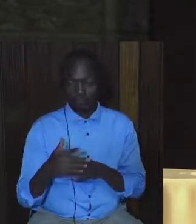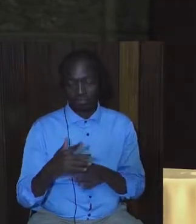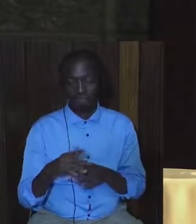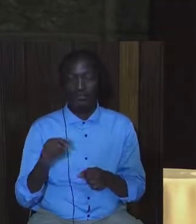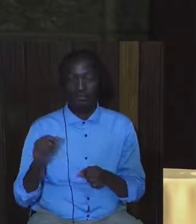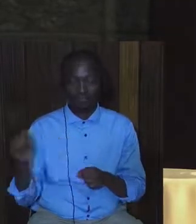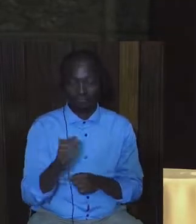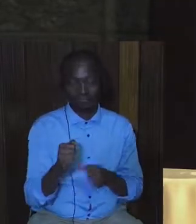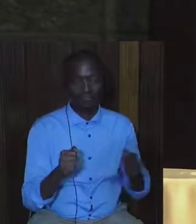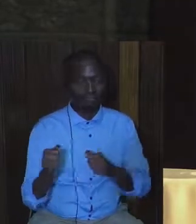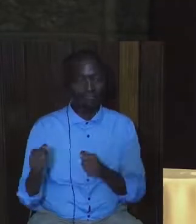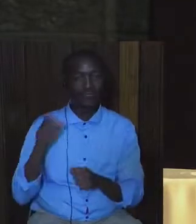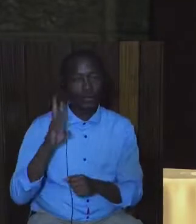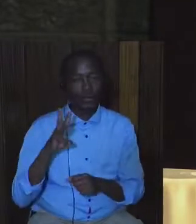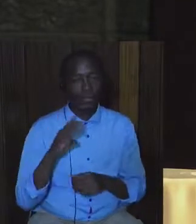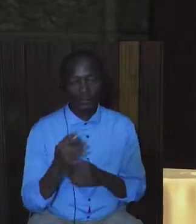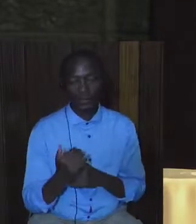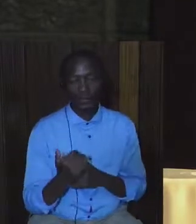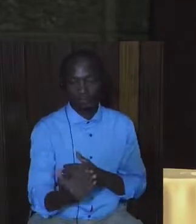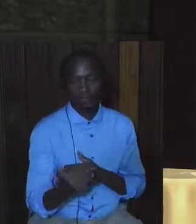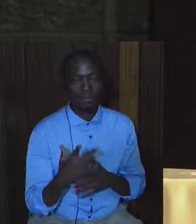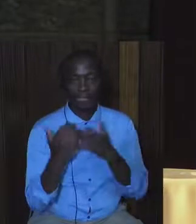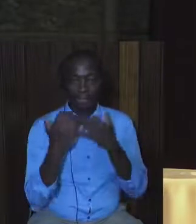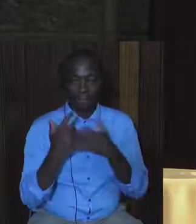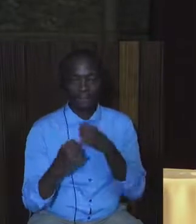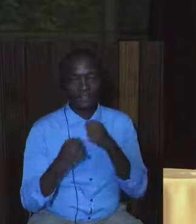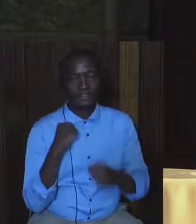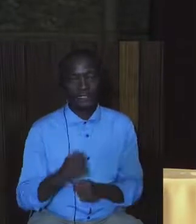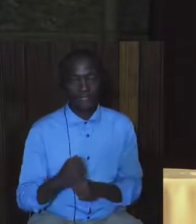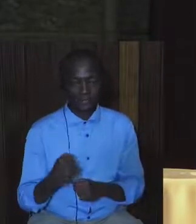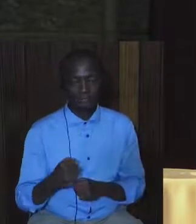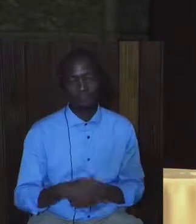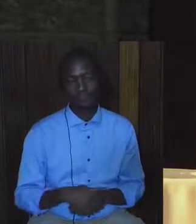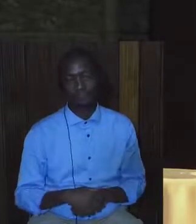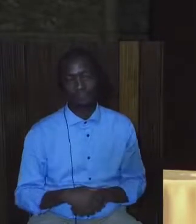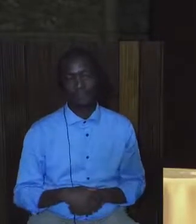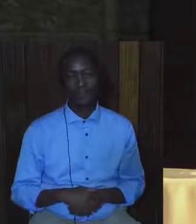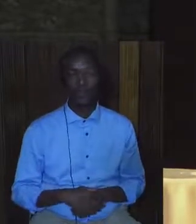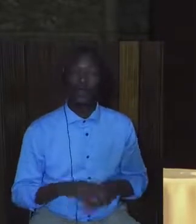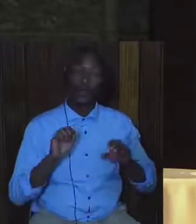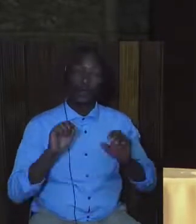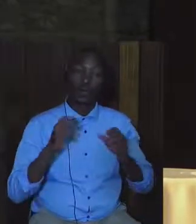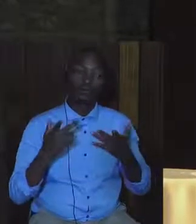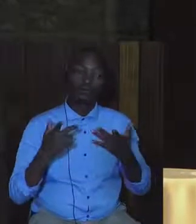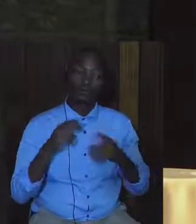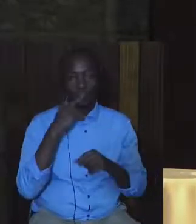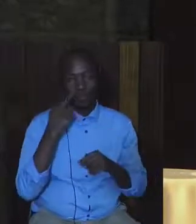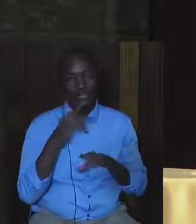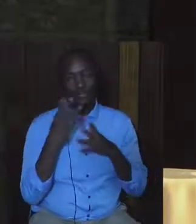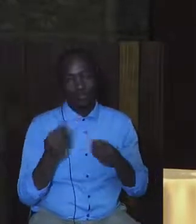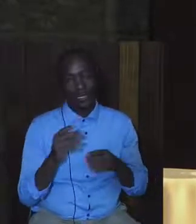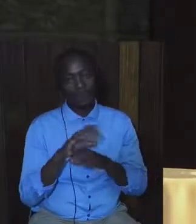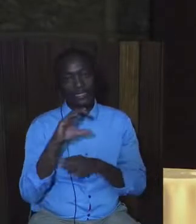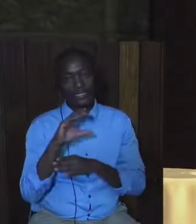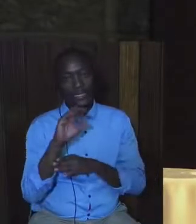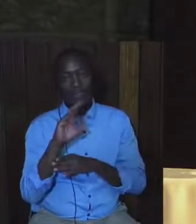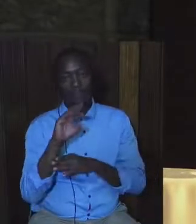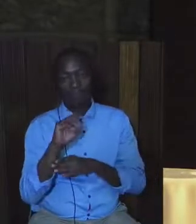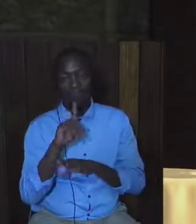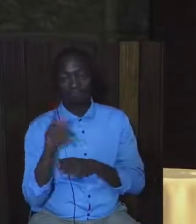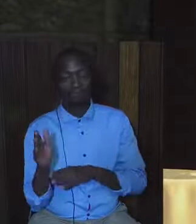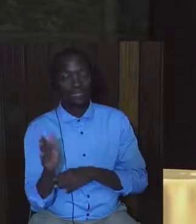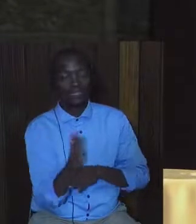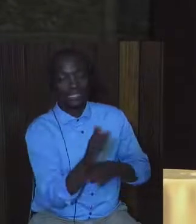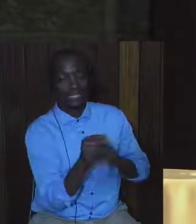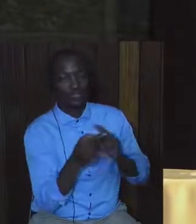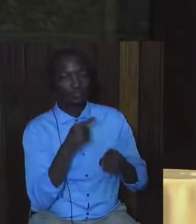year. The reality is that we have a CFO that has been seconded to the